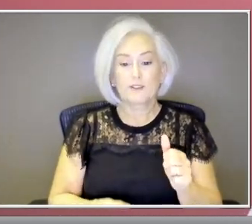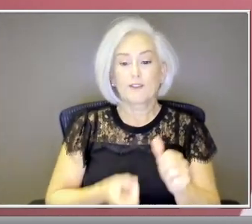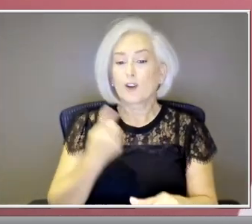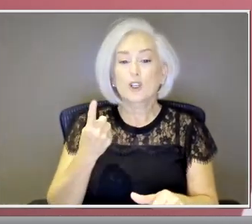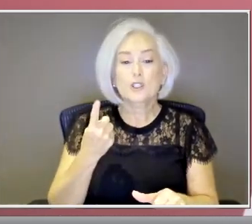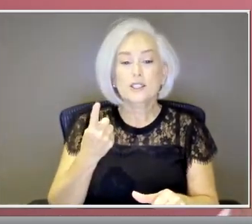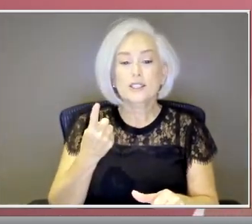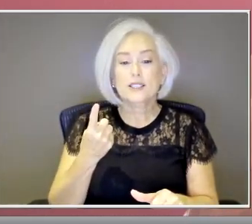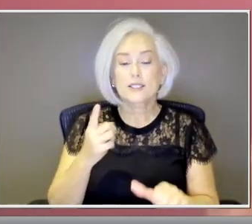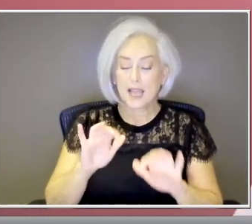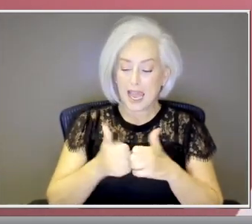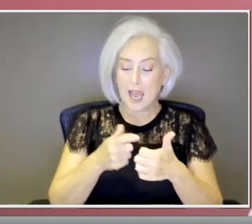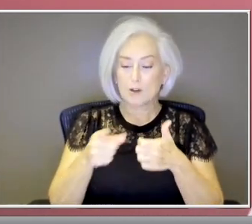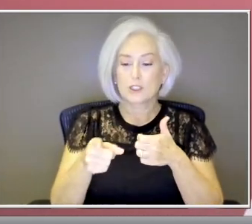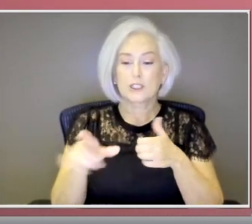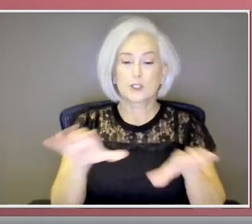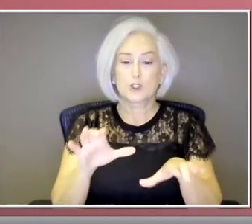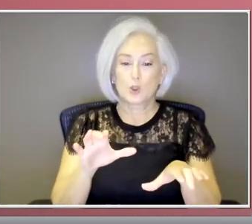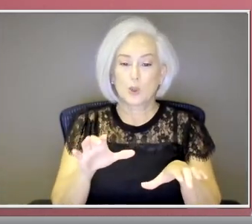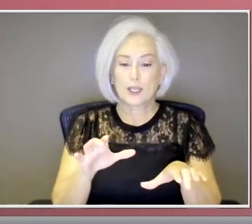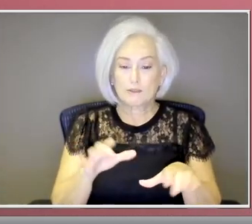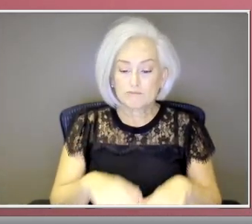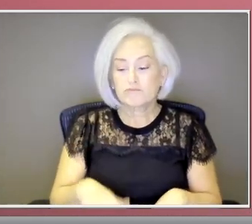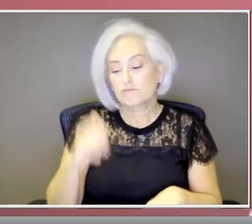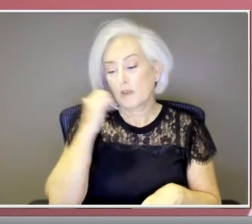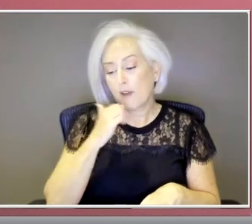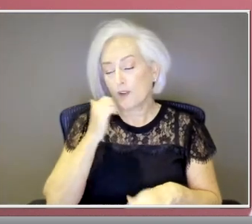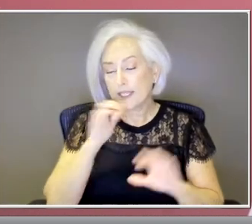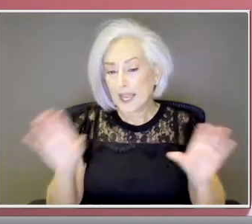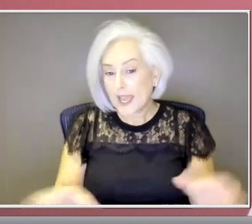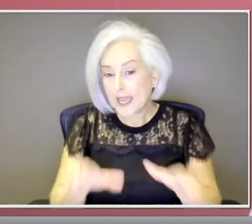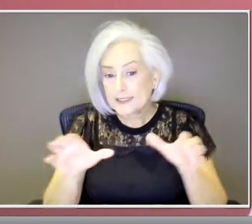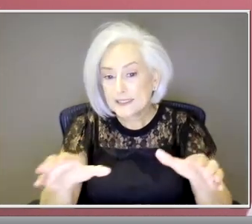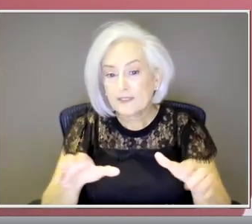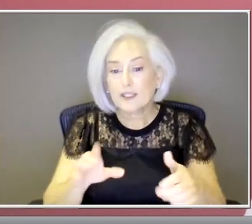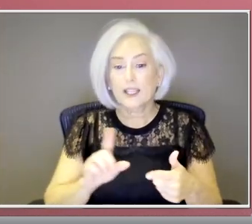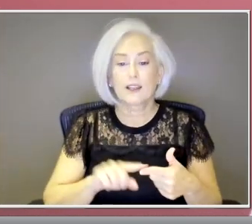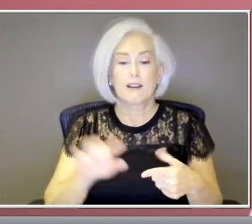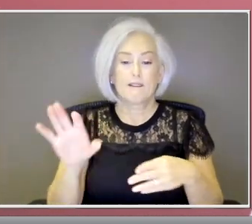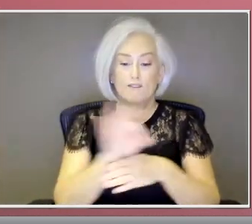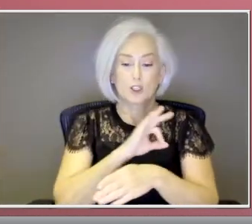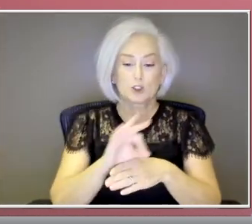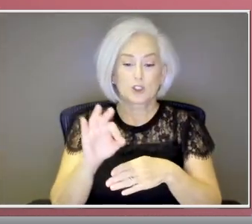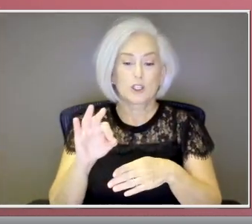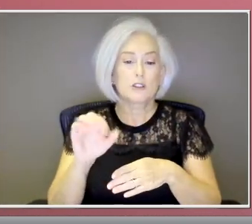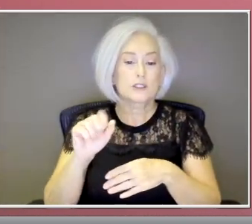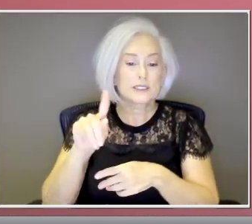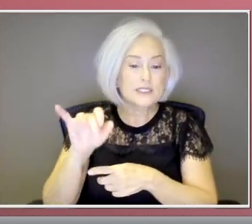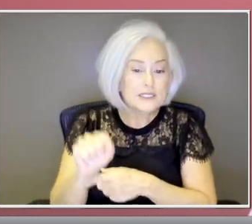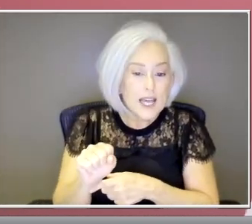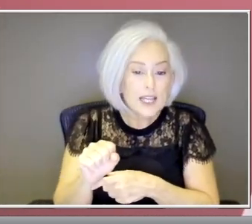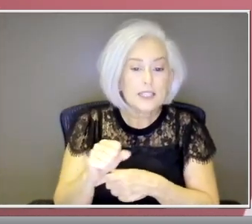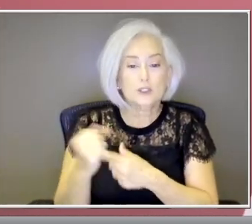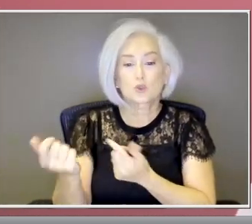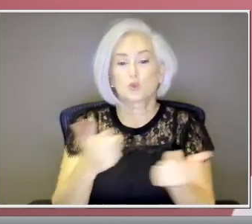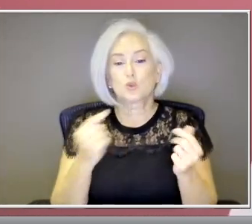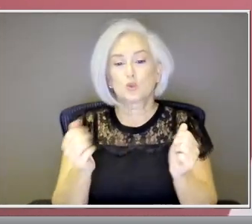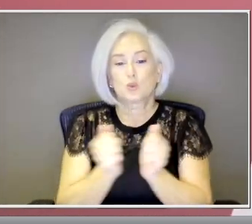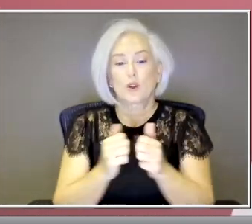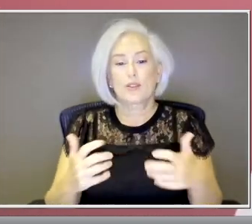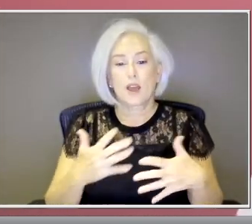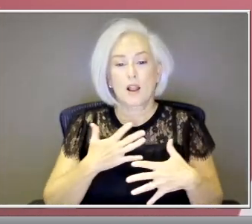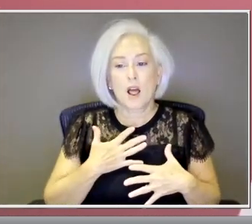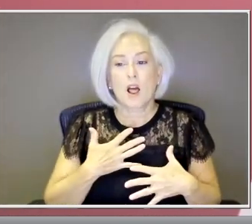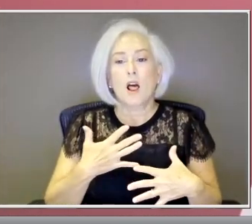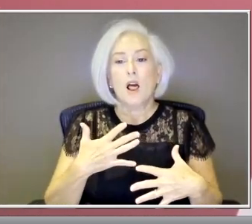doing clinically, how are you doing with daily activities, how, what's your functional status, what can you do without getting short of breath. Then we're